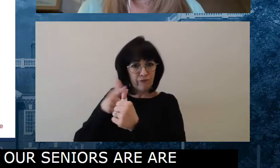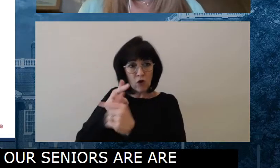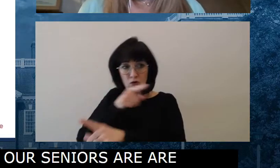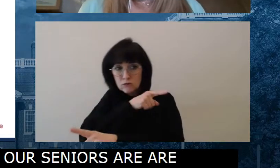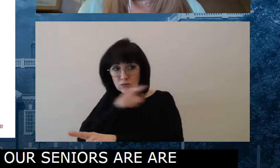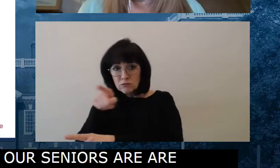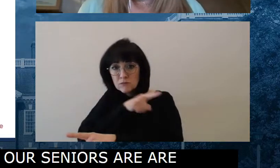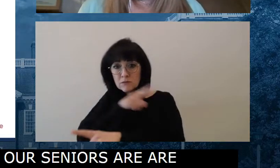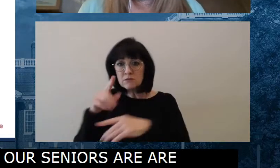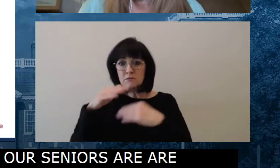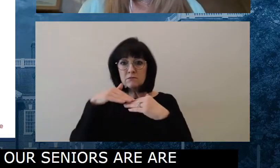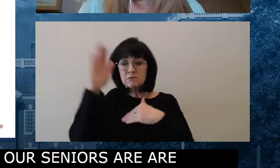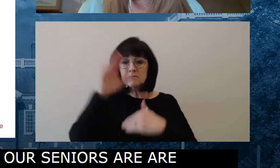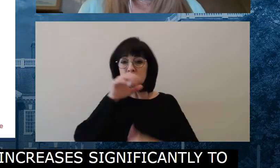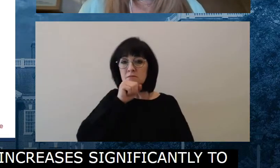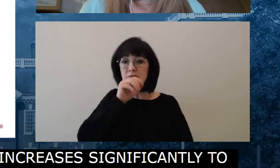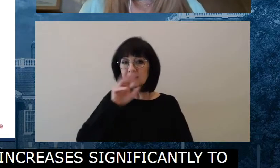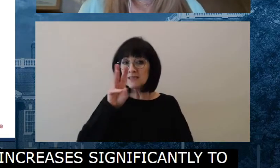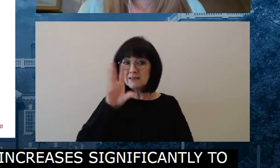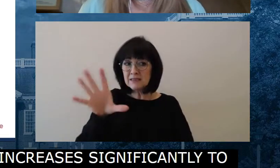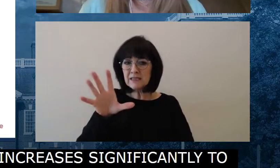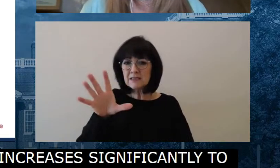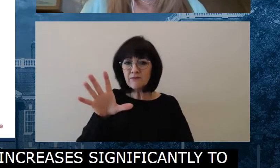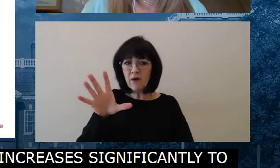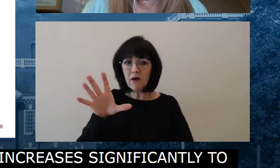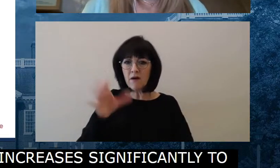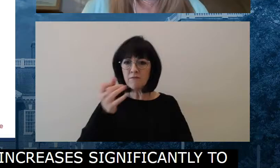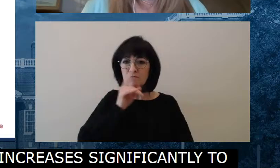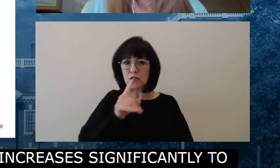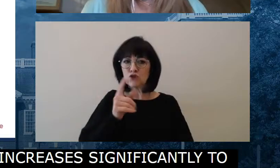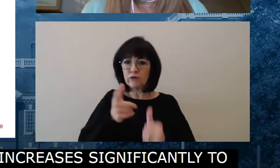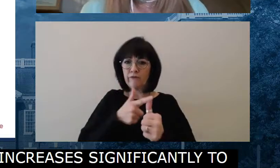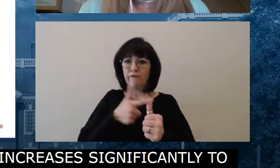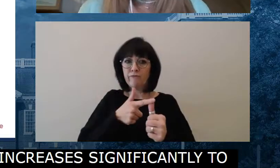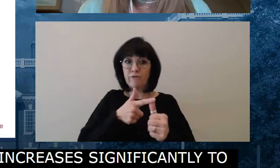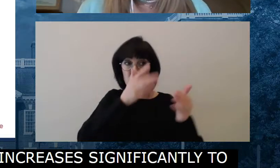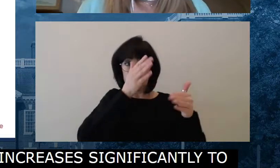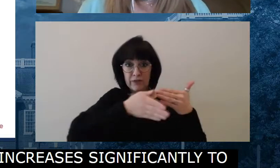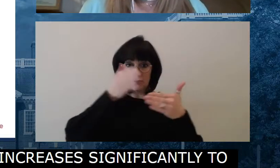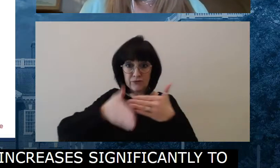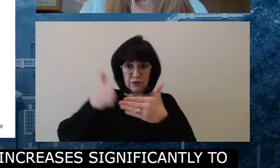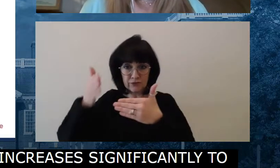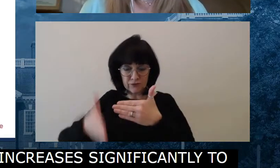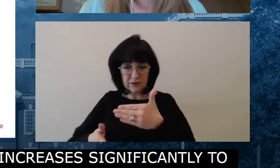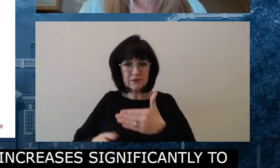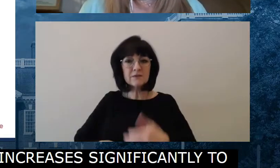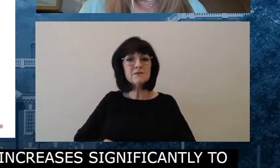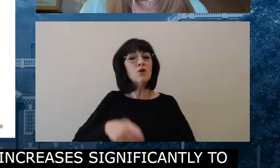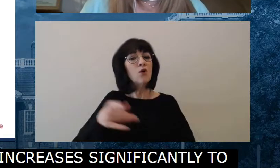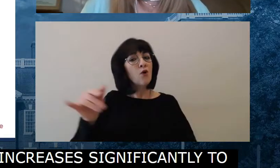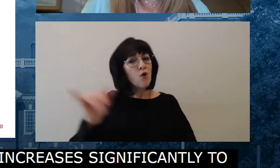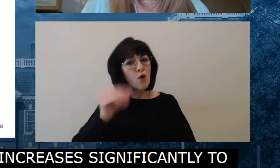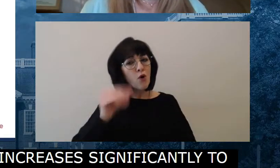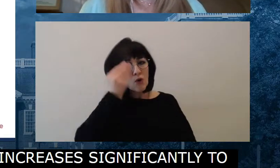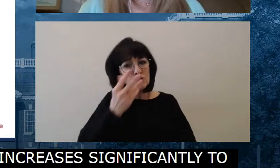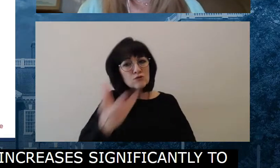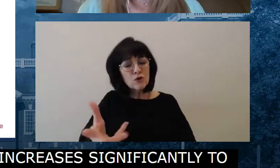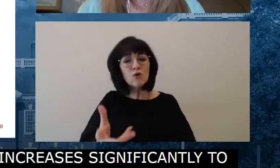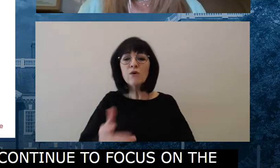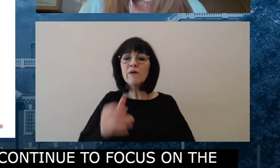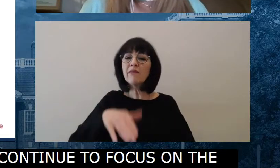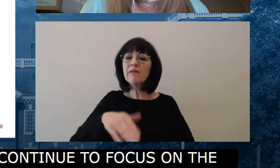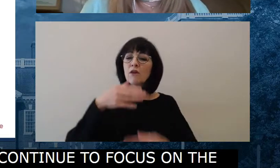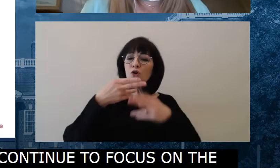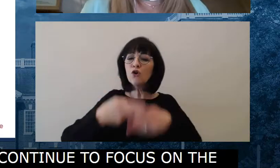focus on those frontline employee groups we talked about last week, like poultry and food manufacturing